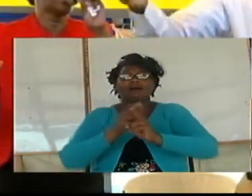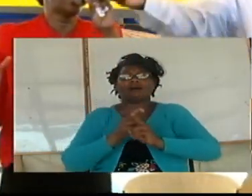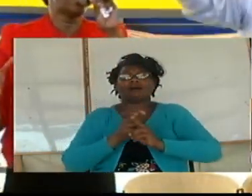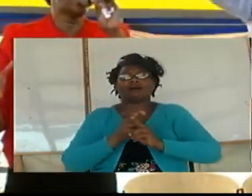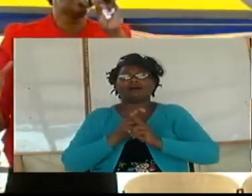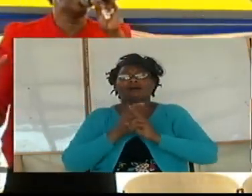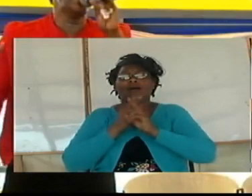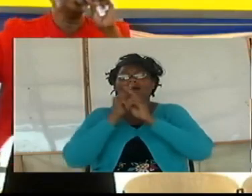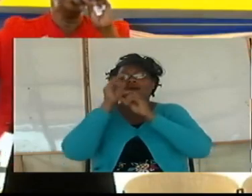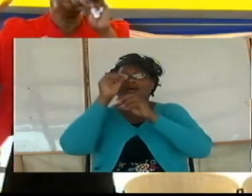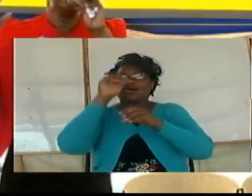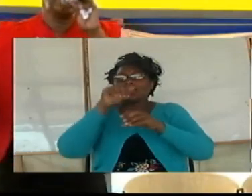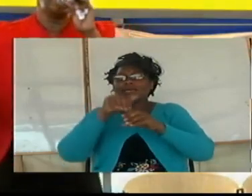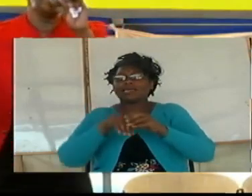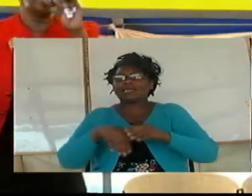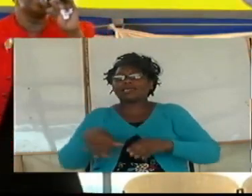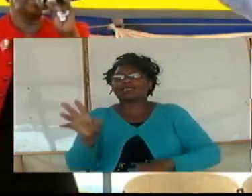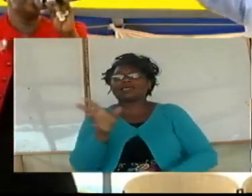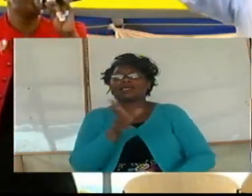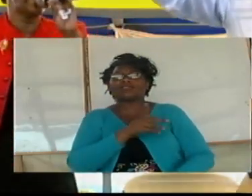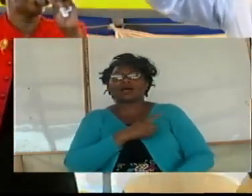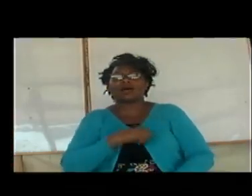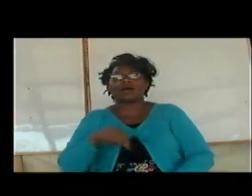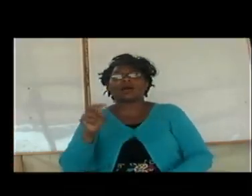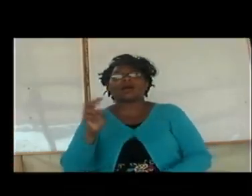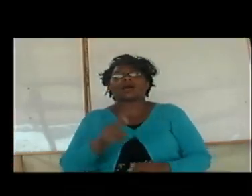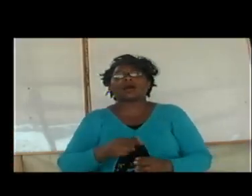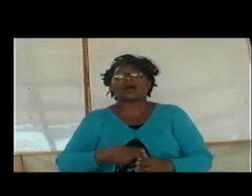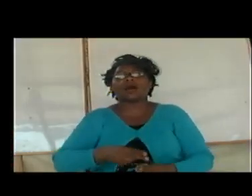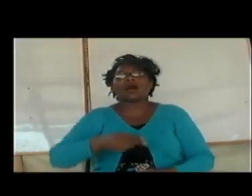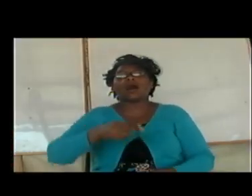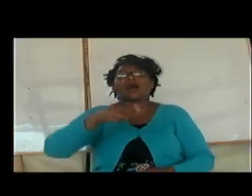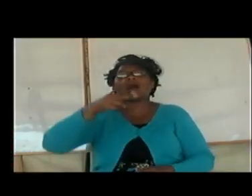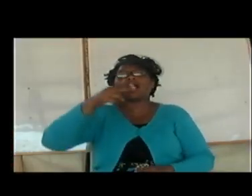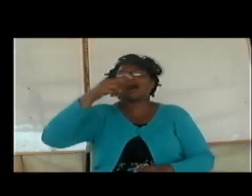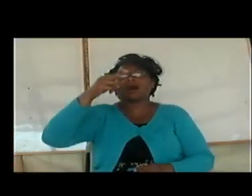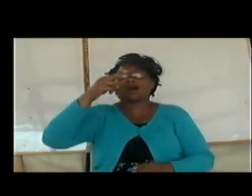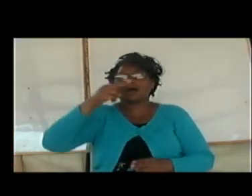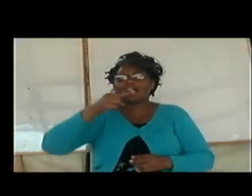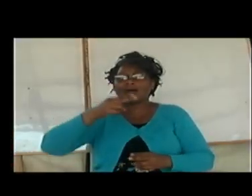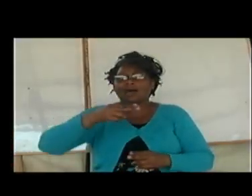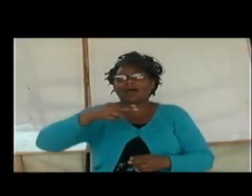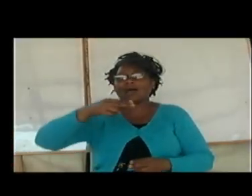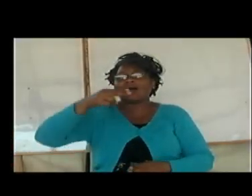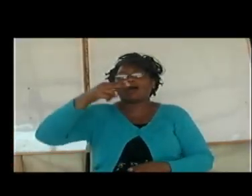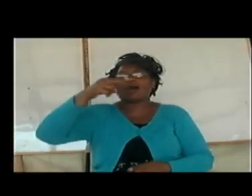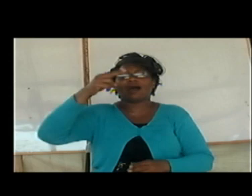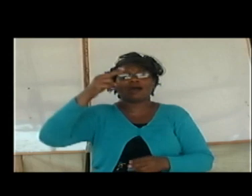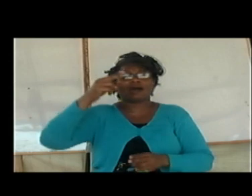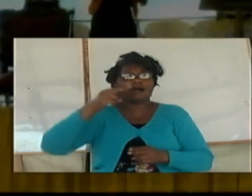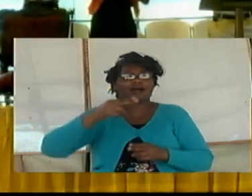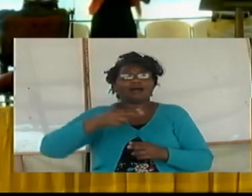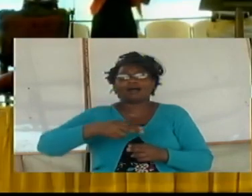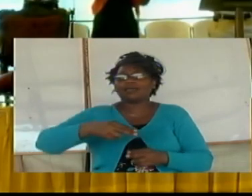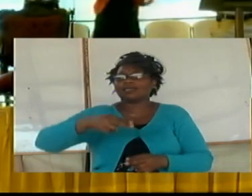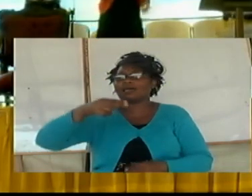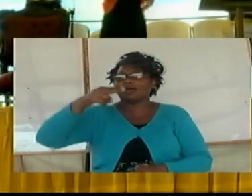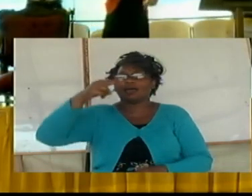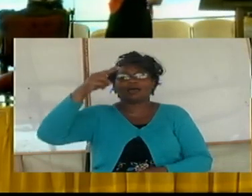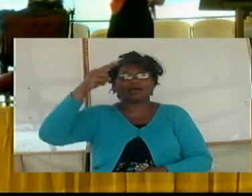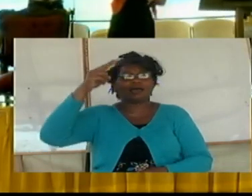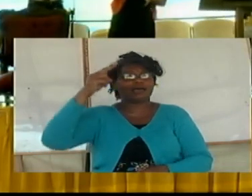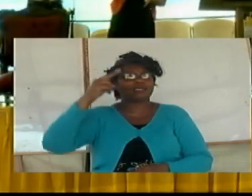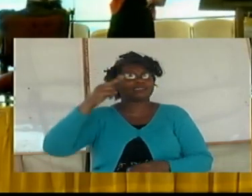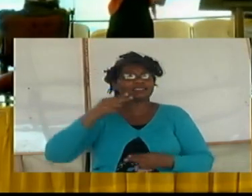We lift your name up this morning. We exalt you, Hosanna, Jesus, this